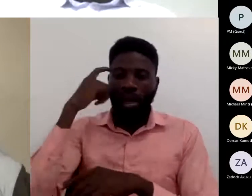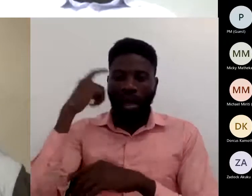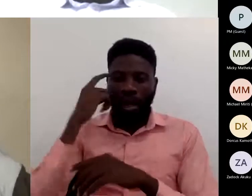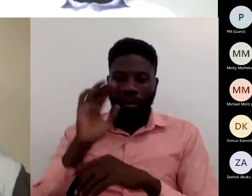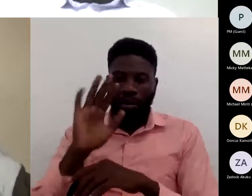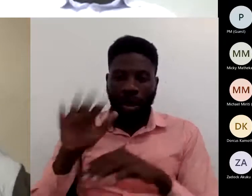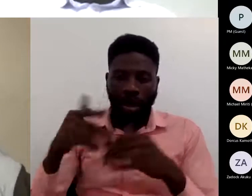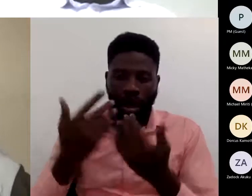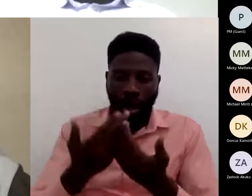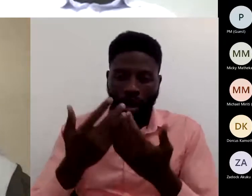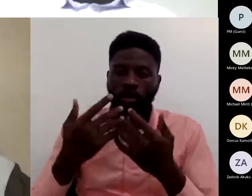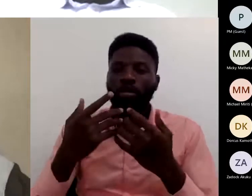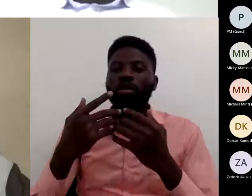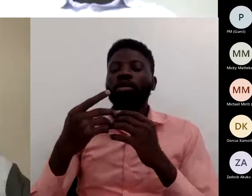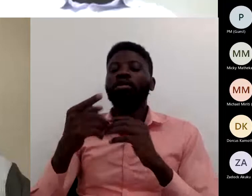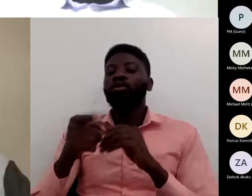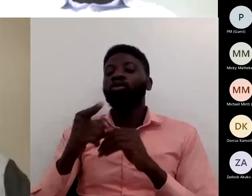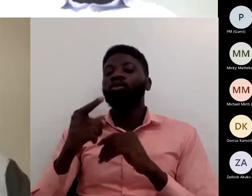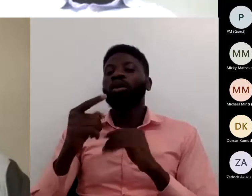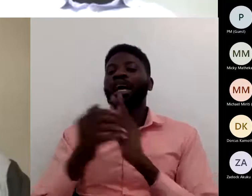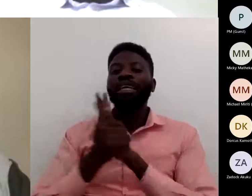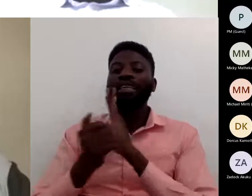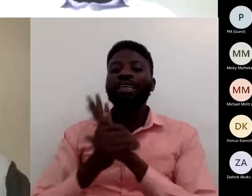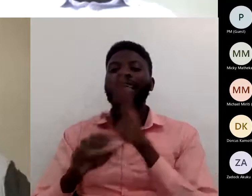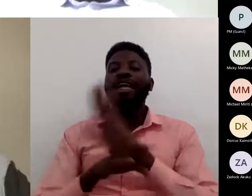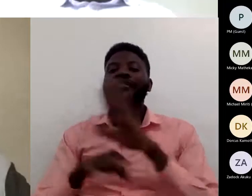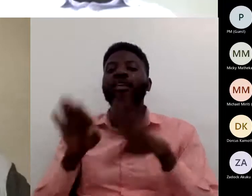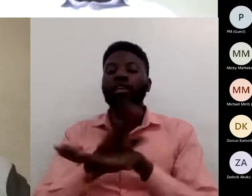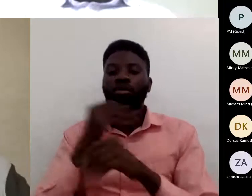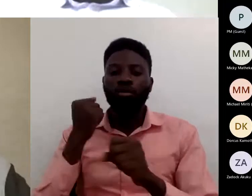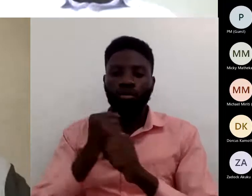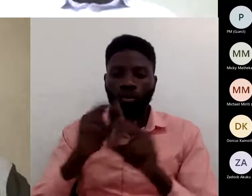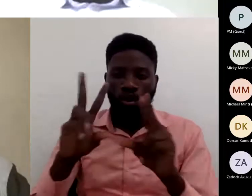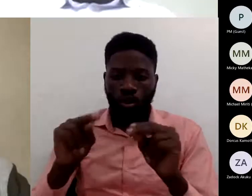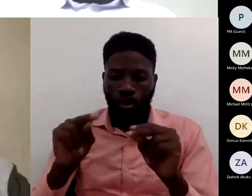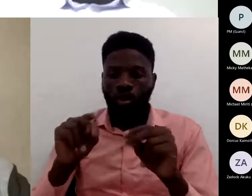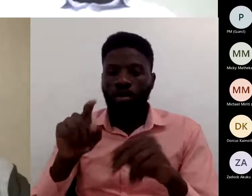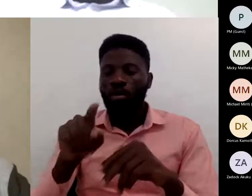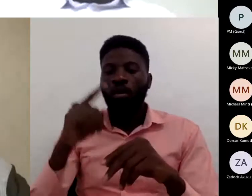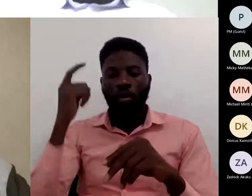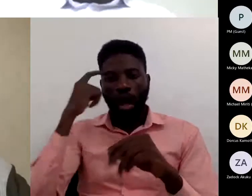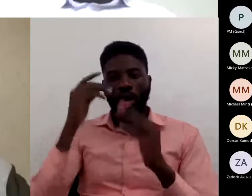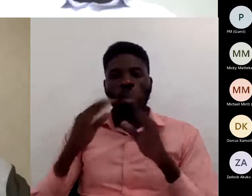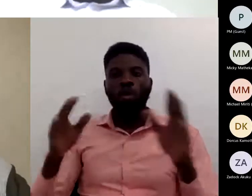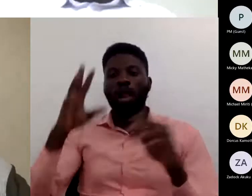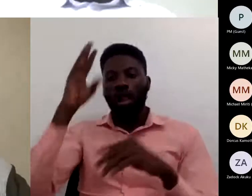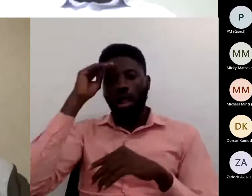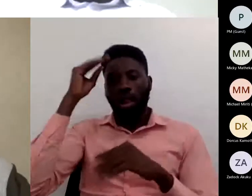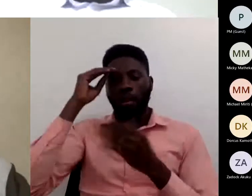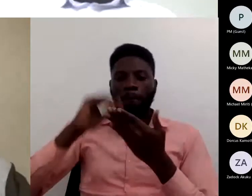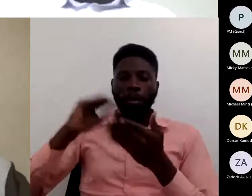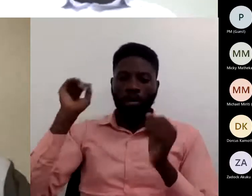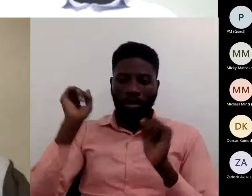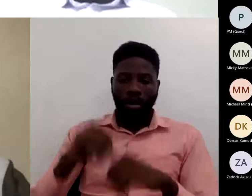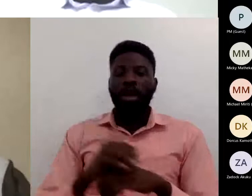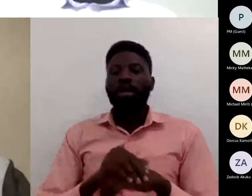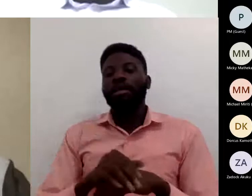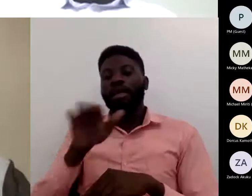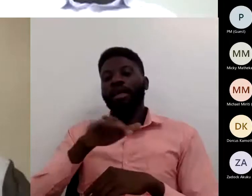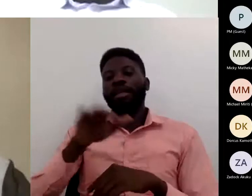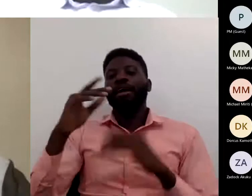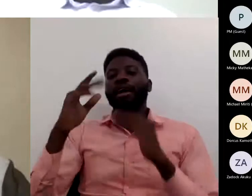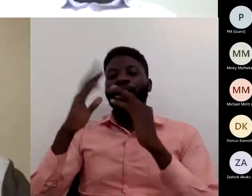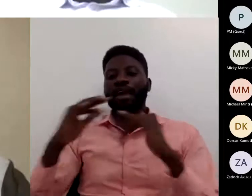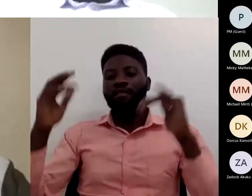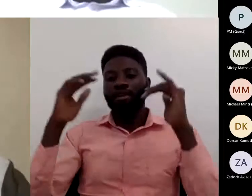in everything, not being an expert in everything you do, but opening your mind to learn more. So in terms of diversity, it means